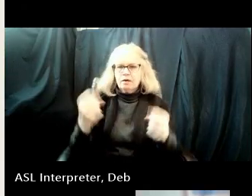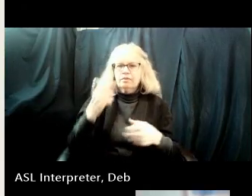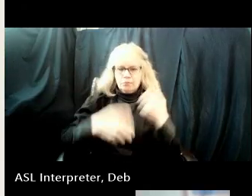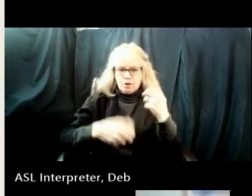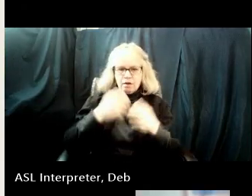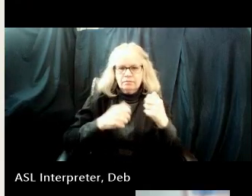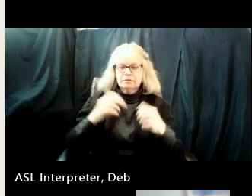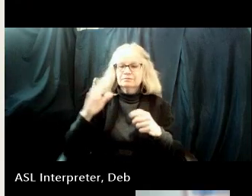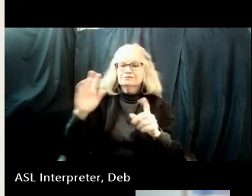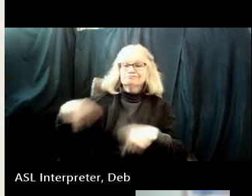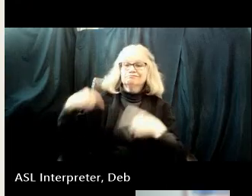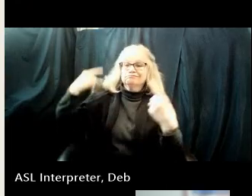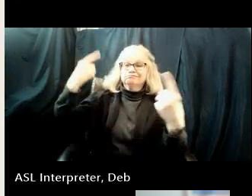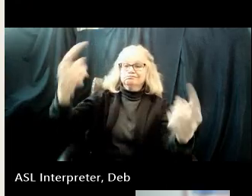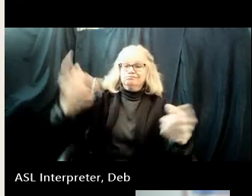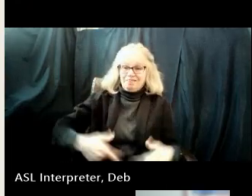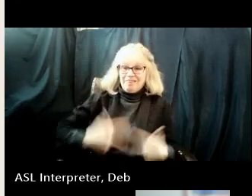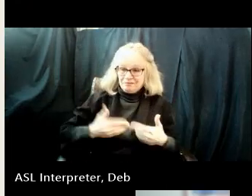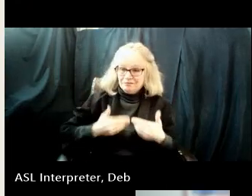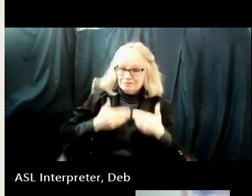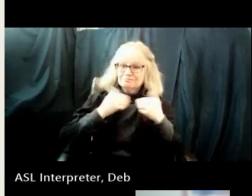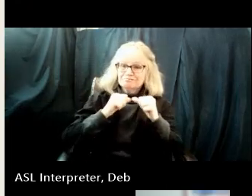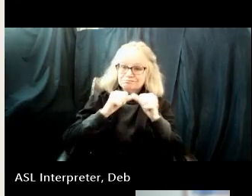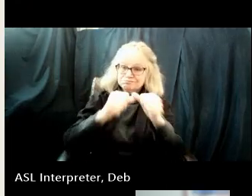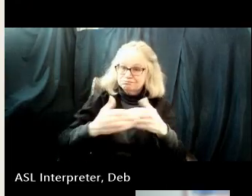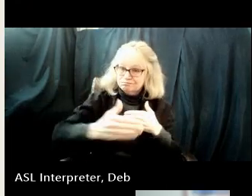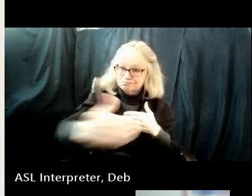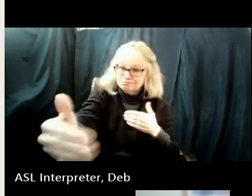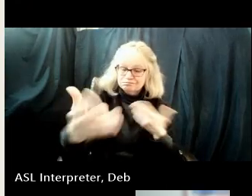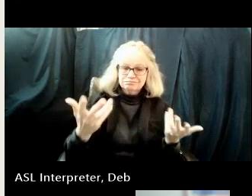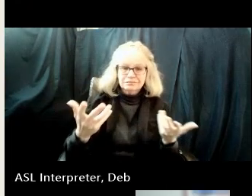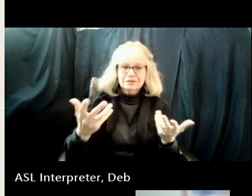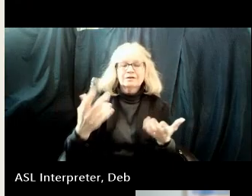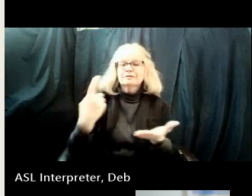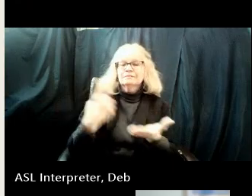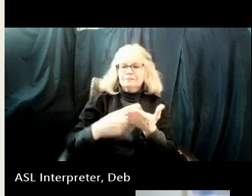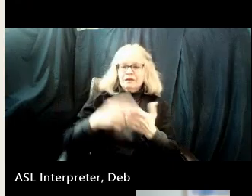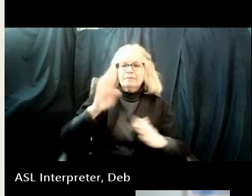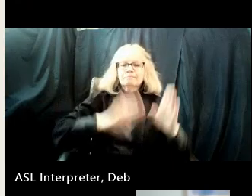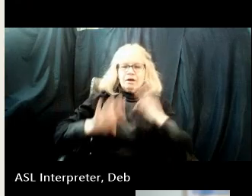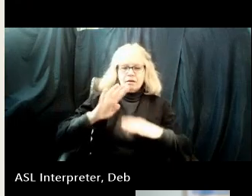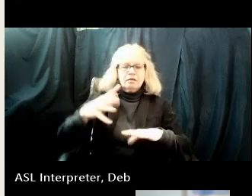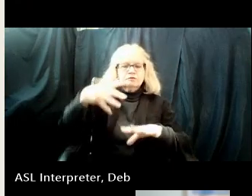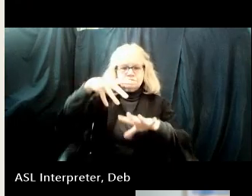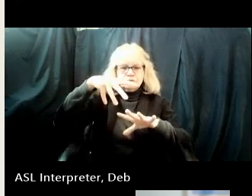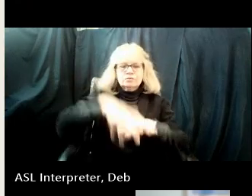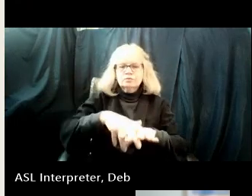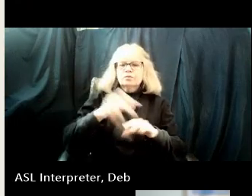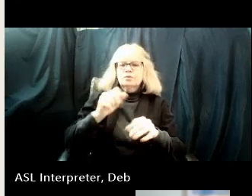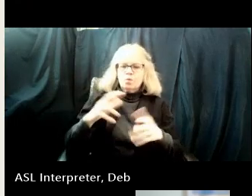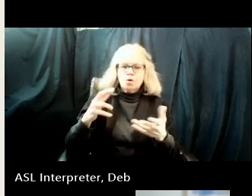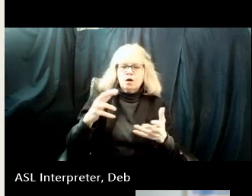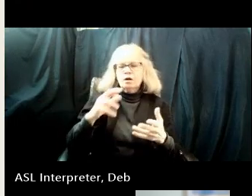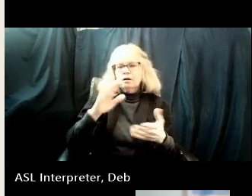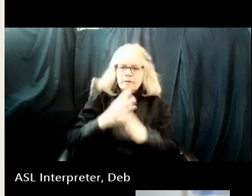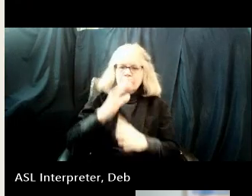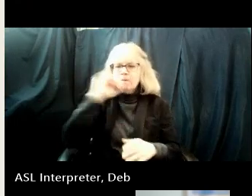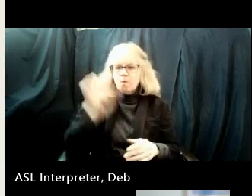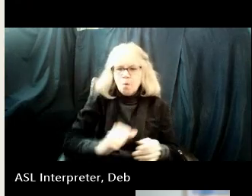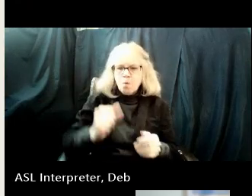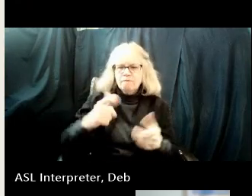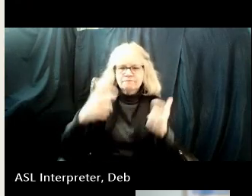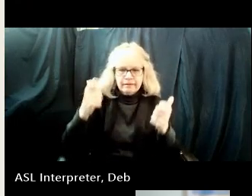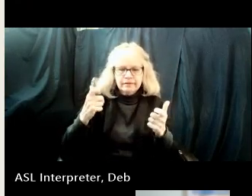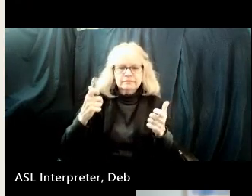our life course. And again, we talk about this biological embedding or this weathering, right? It leads to